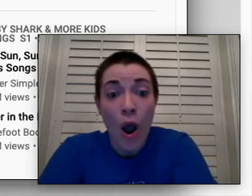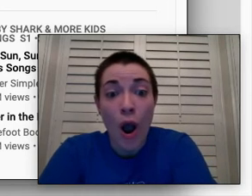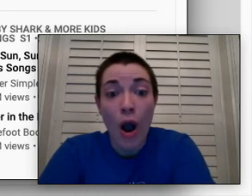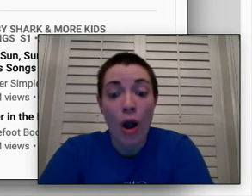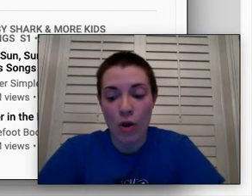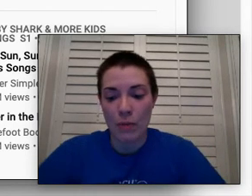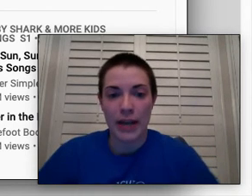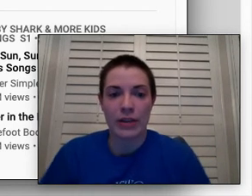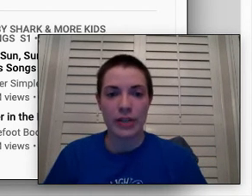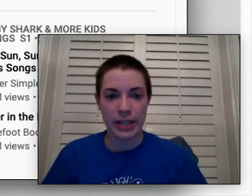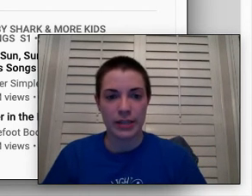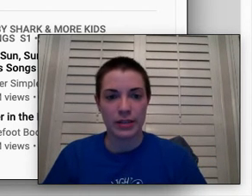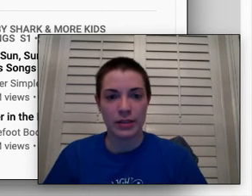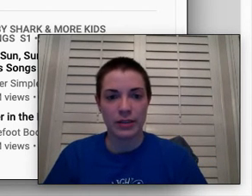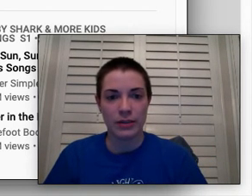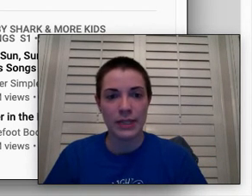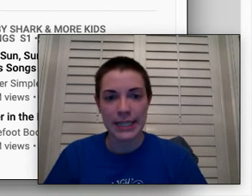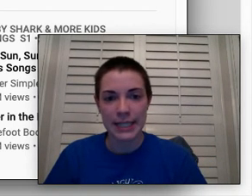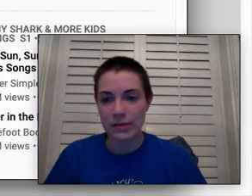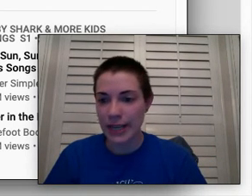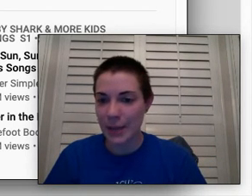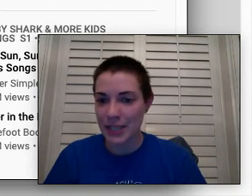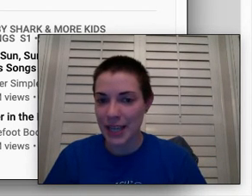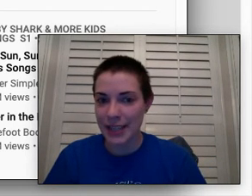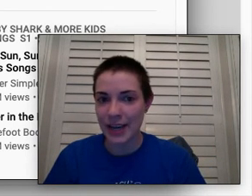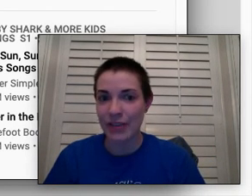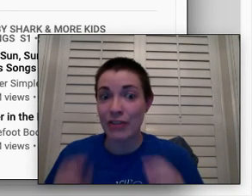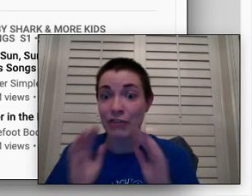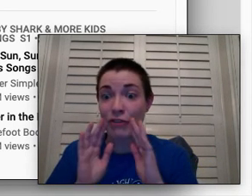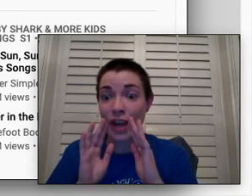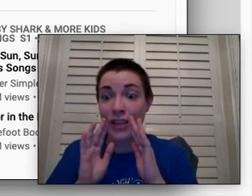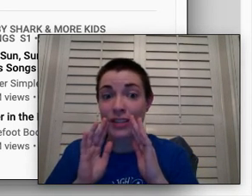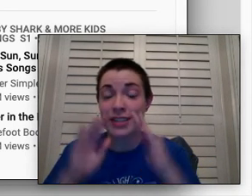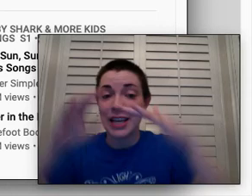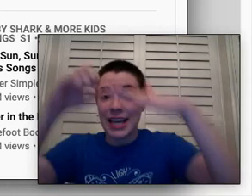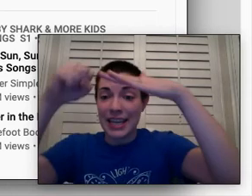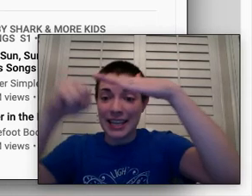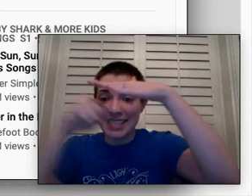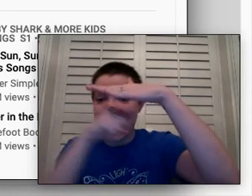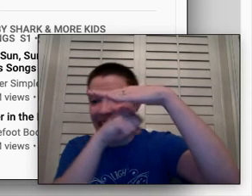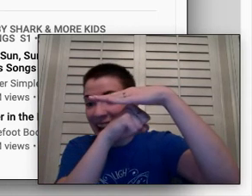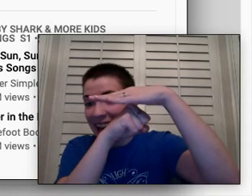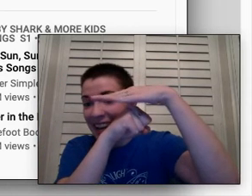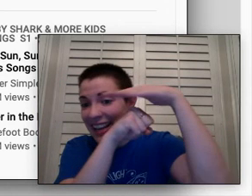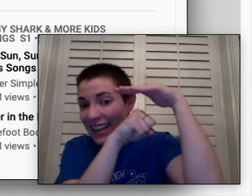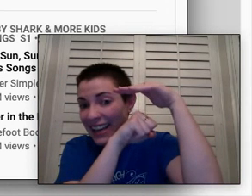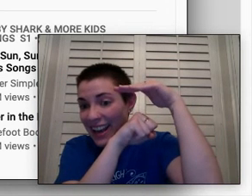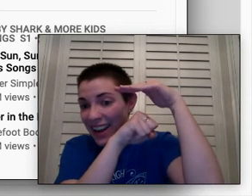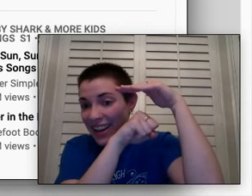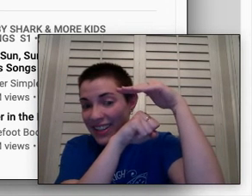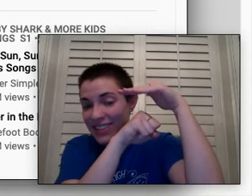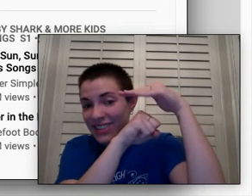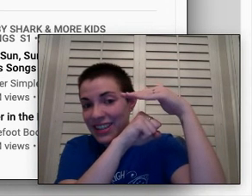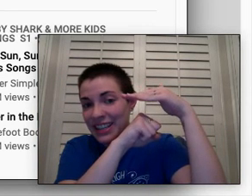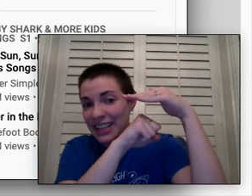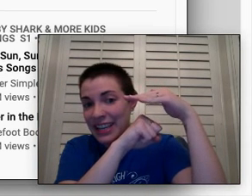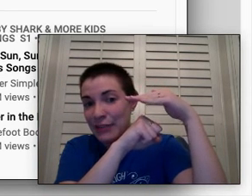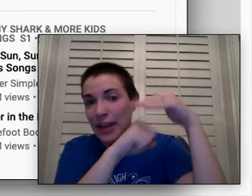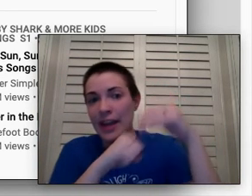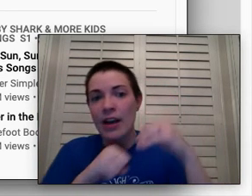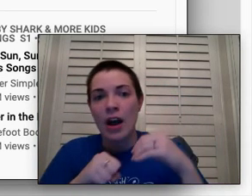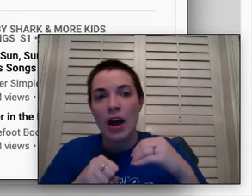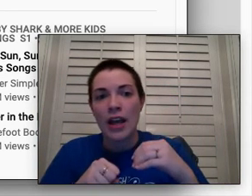Oh my goodness. What's he doing upside down? Friends, he's hiding under the